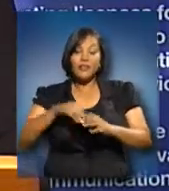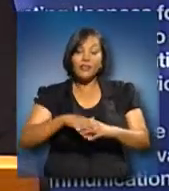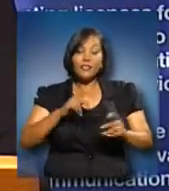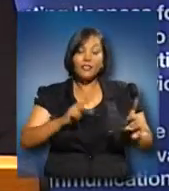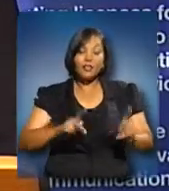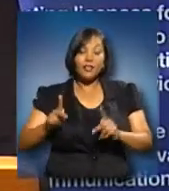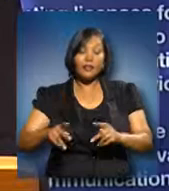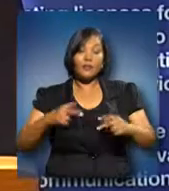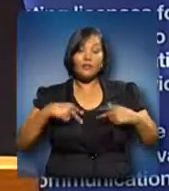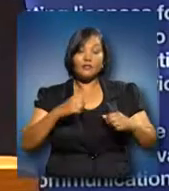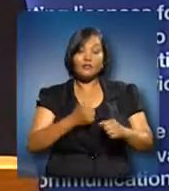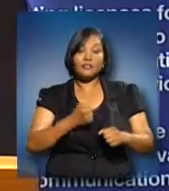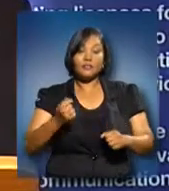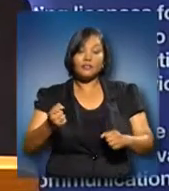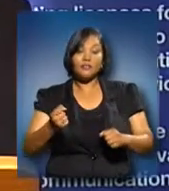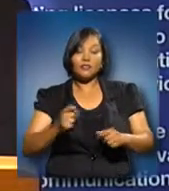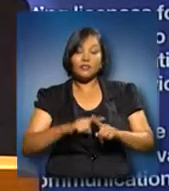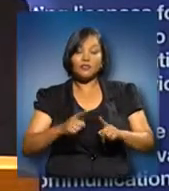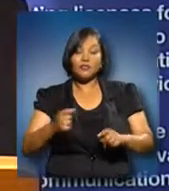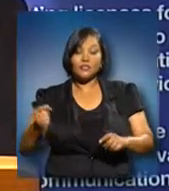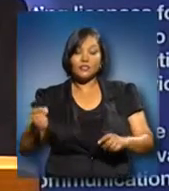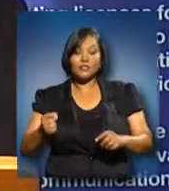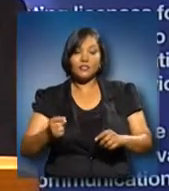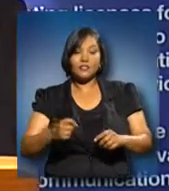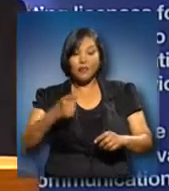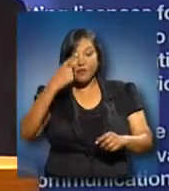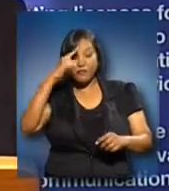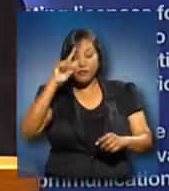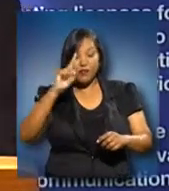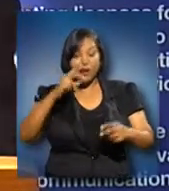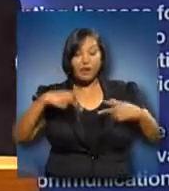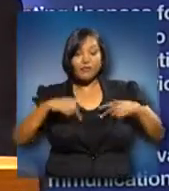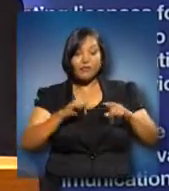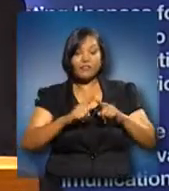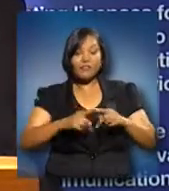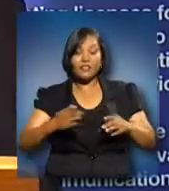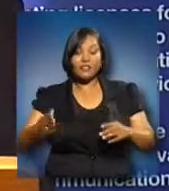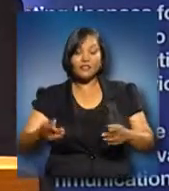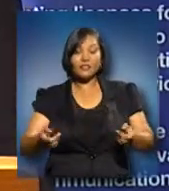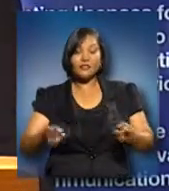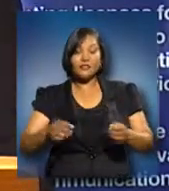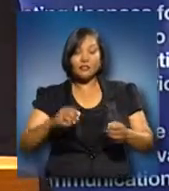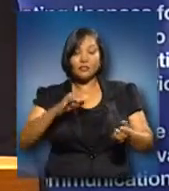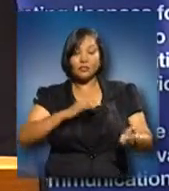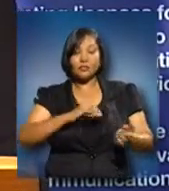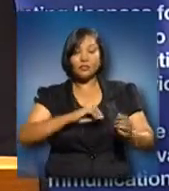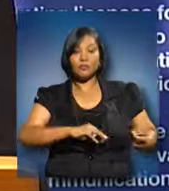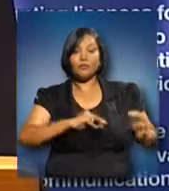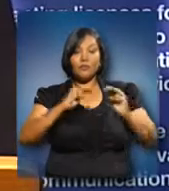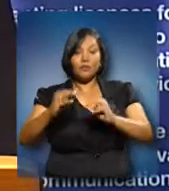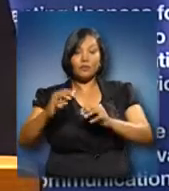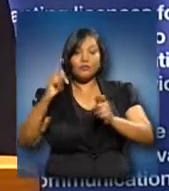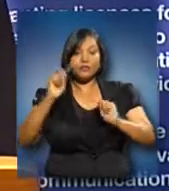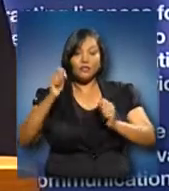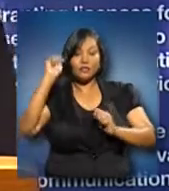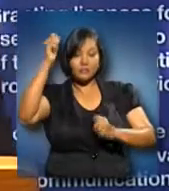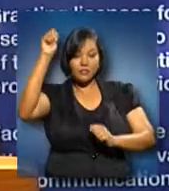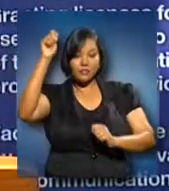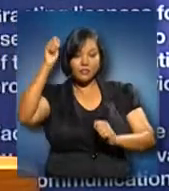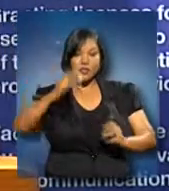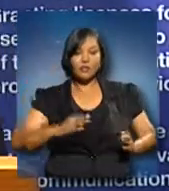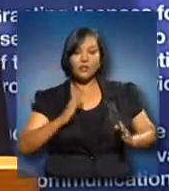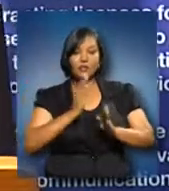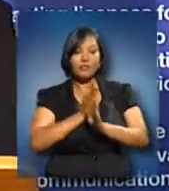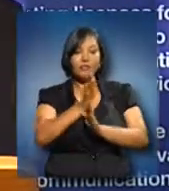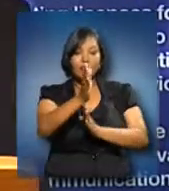been identified in order to, if you like, fast forward or bring the country as a whole into line